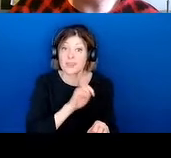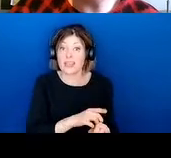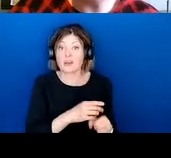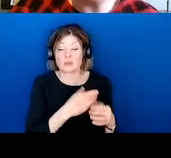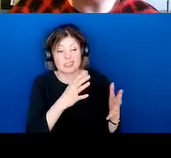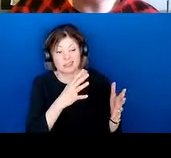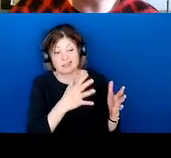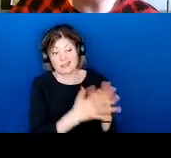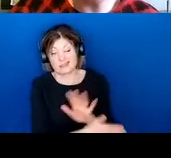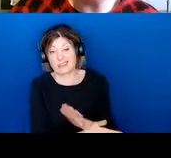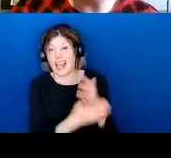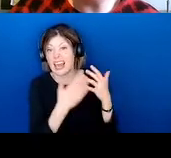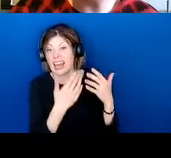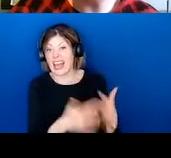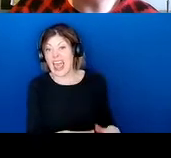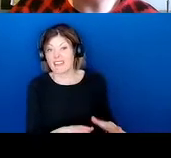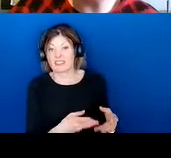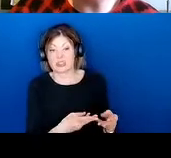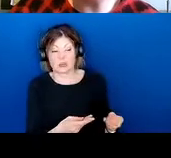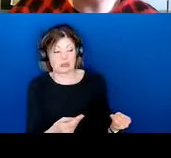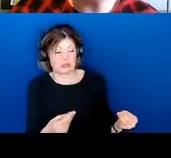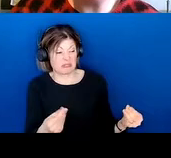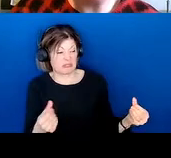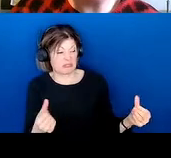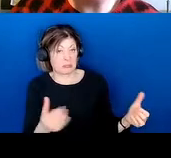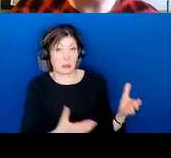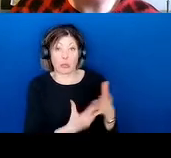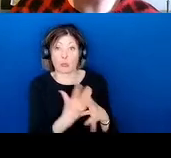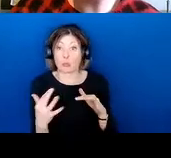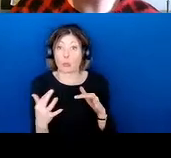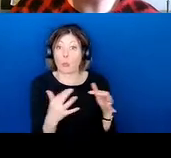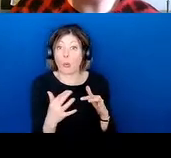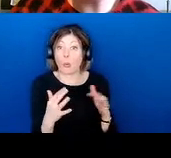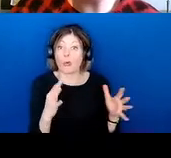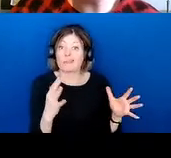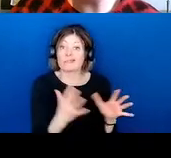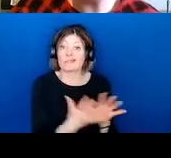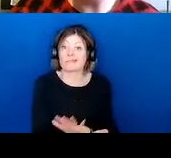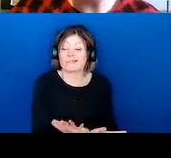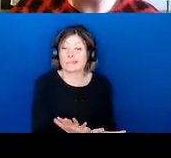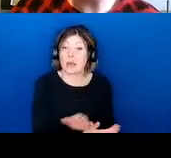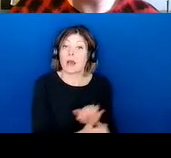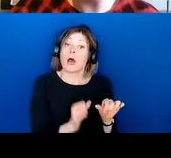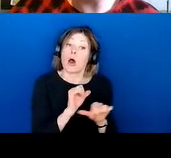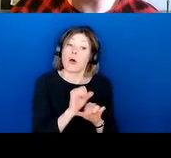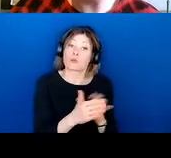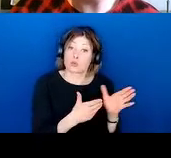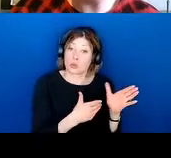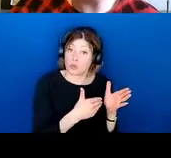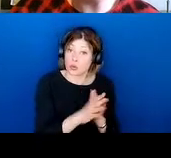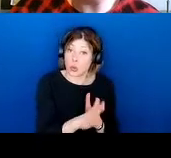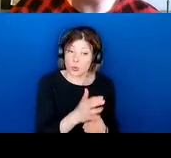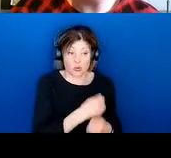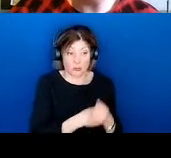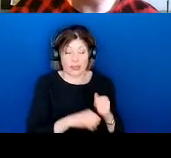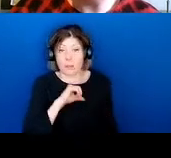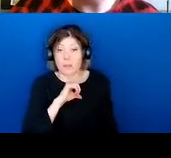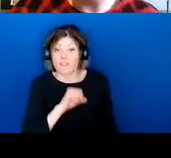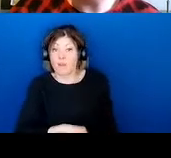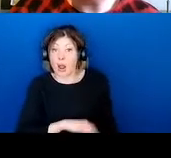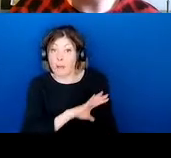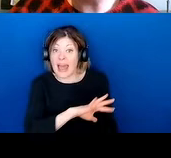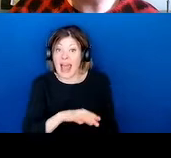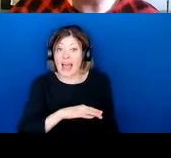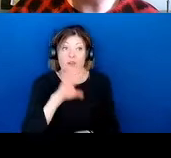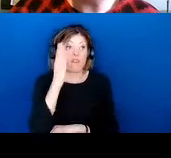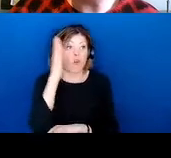decay during the war years. It was subsequently sold off for farmland and forestry,